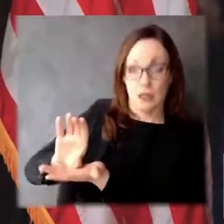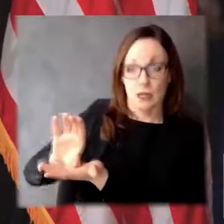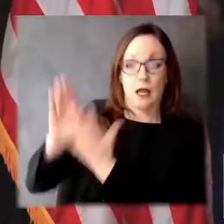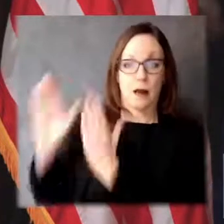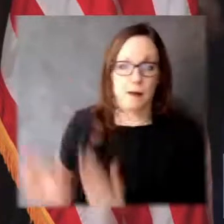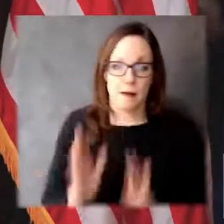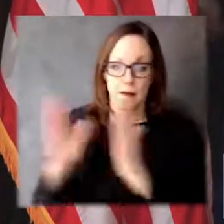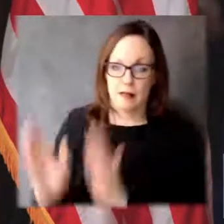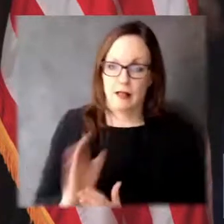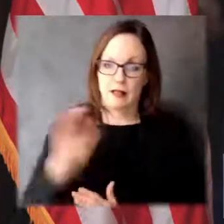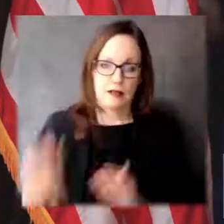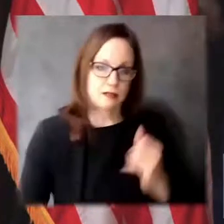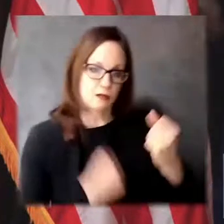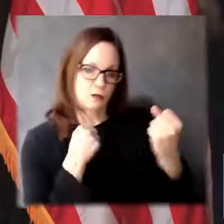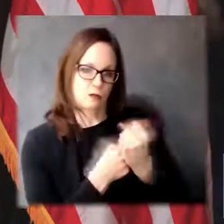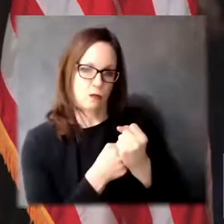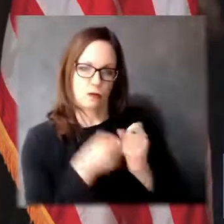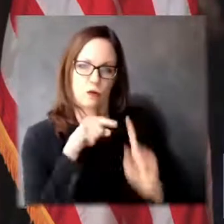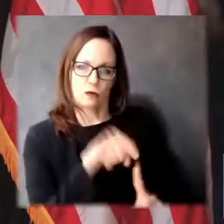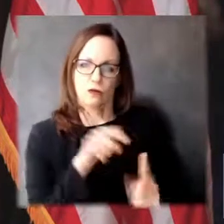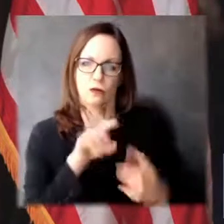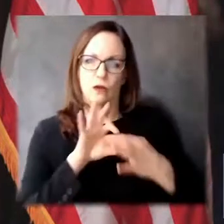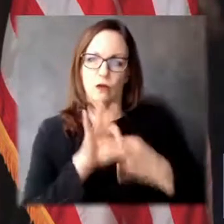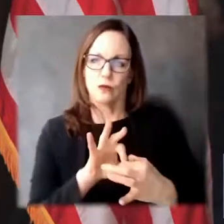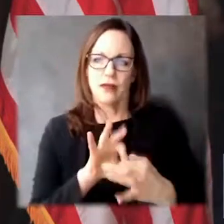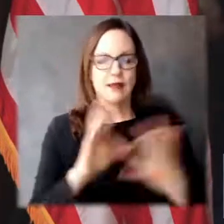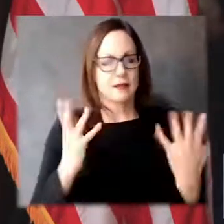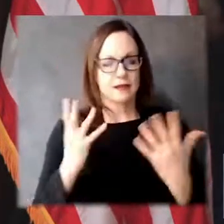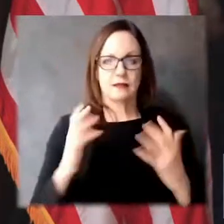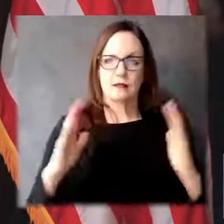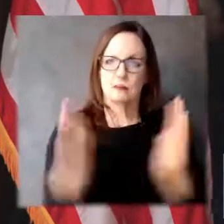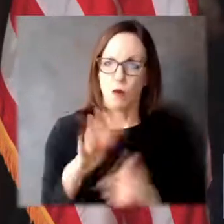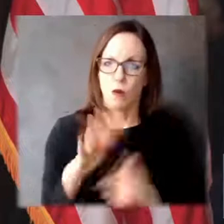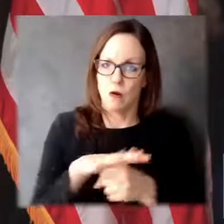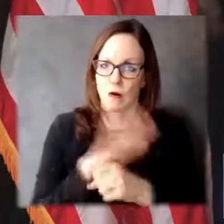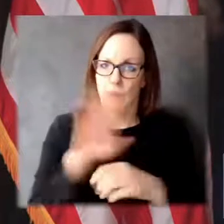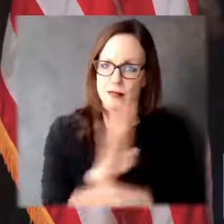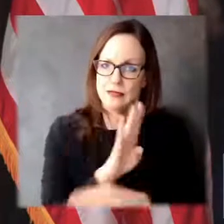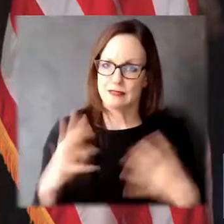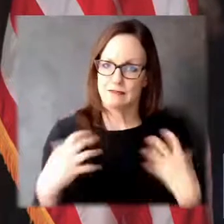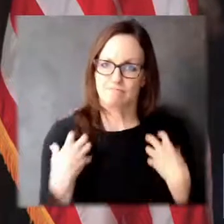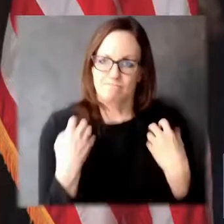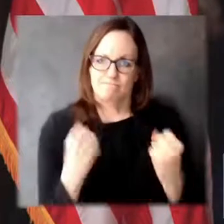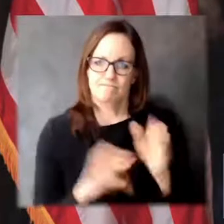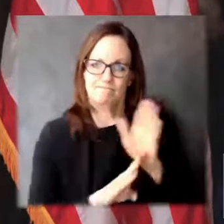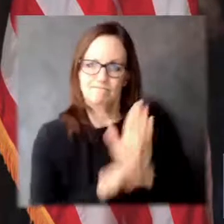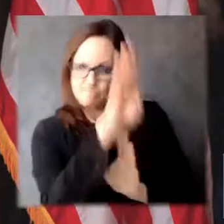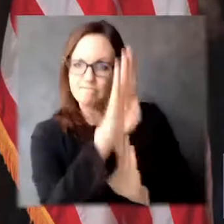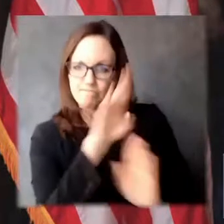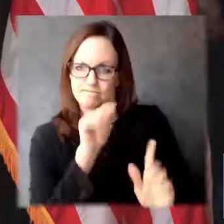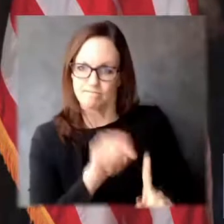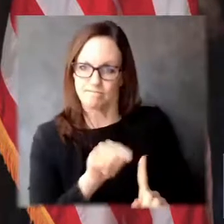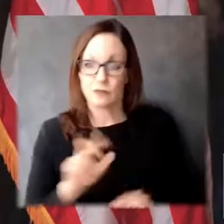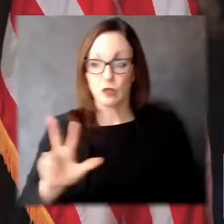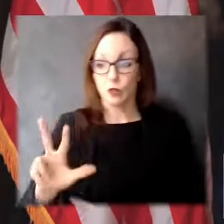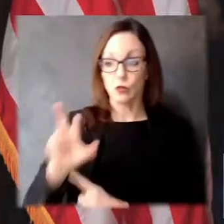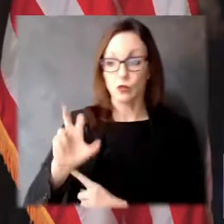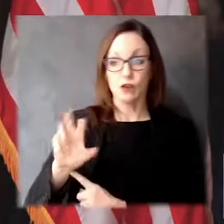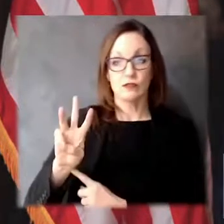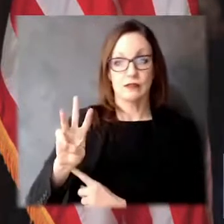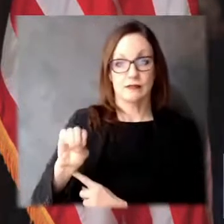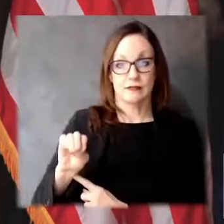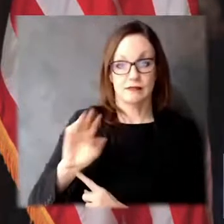this week, we are able to announce part of our Badger Bounce Back agenda will include significant investments in economic